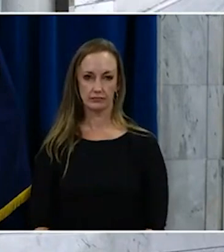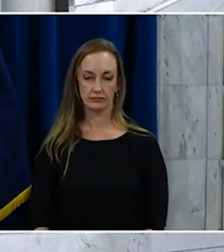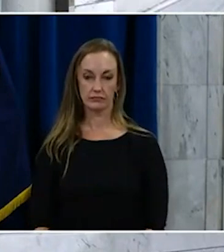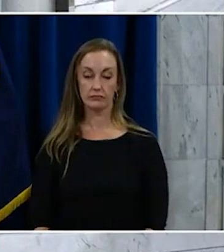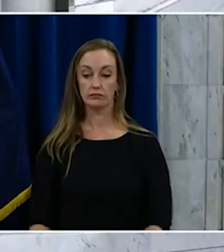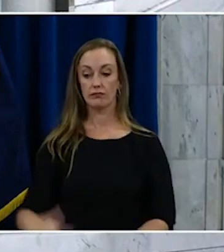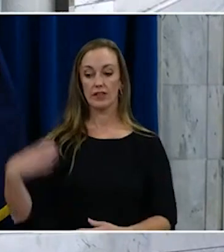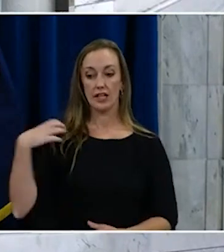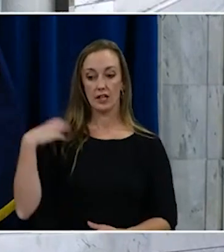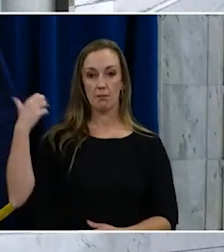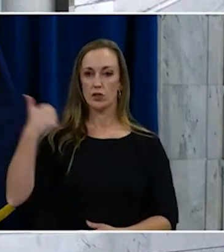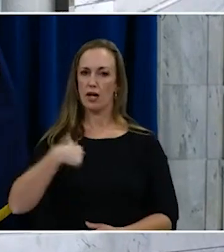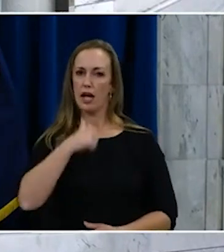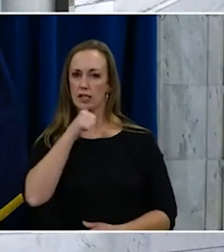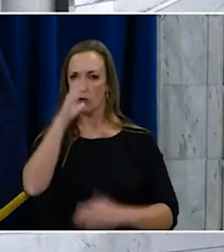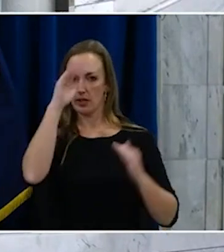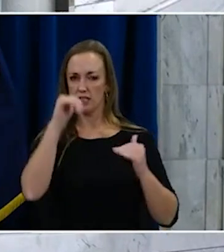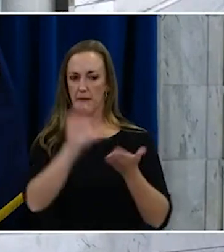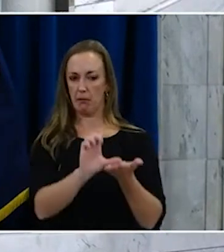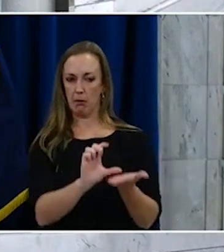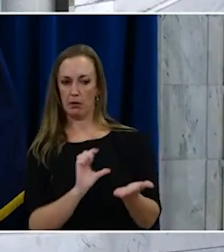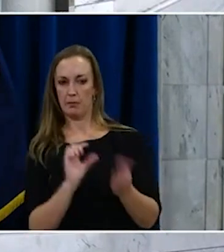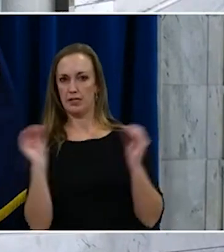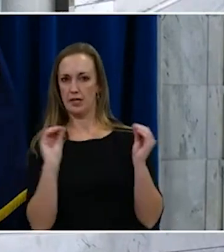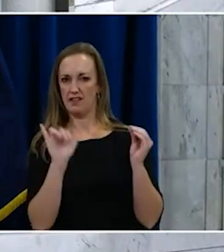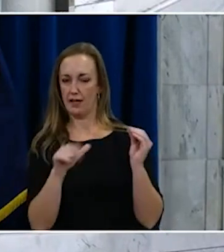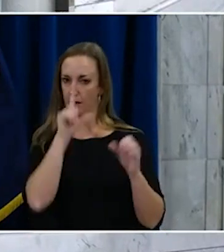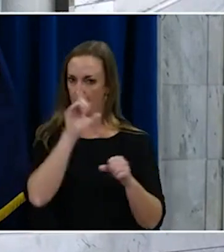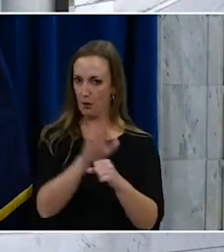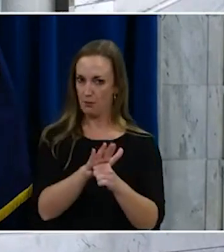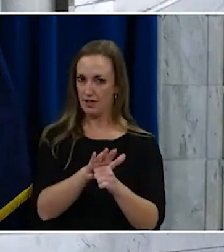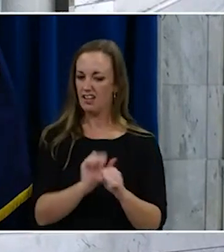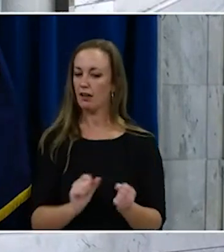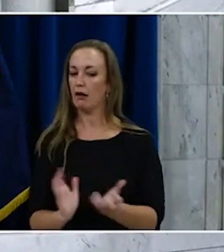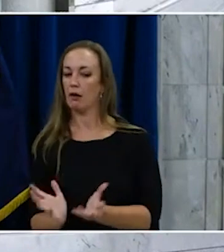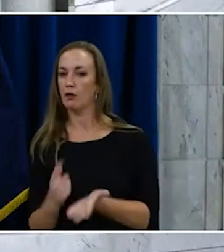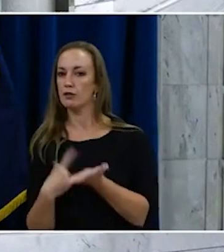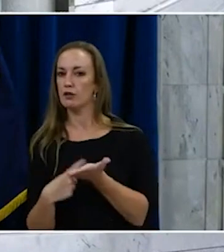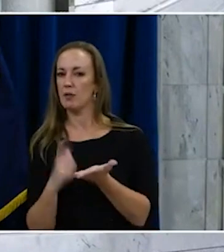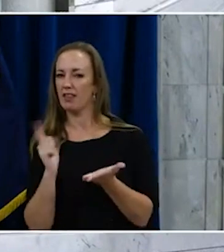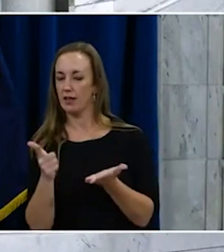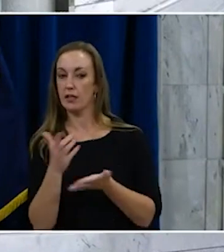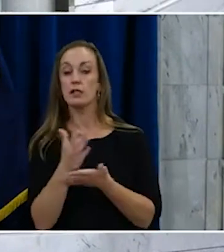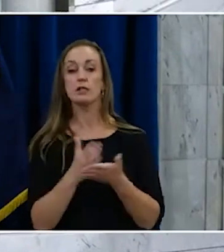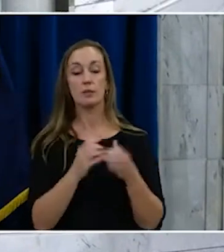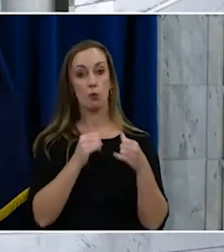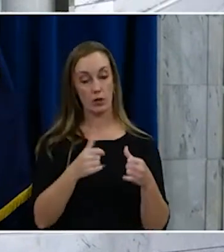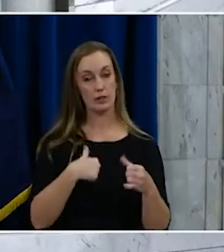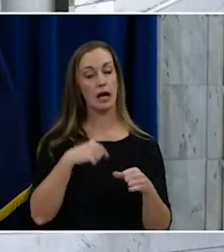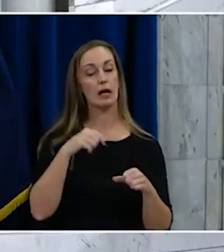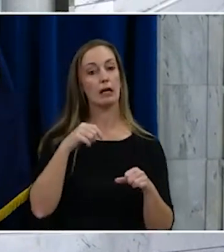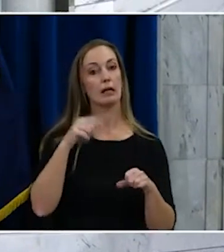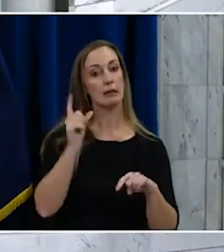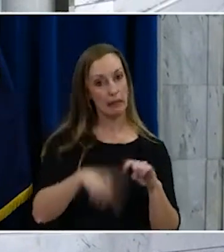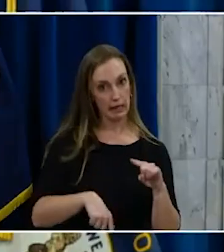and the commissioner doesn't expect a cut of that, I promise. We can talk later. There's certain awards I can receive, I